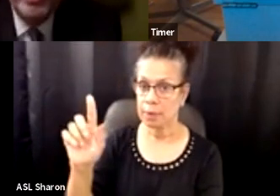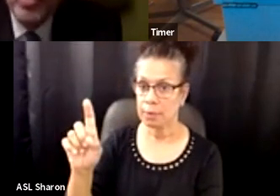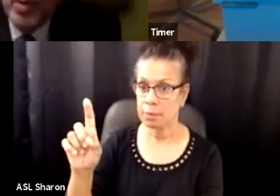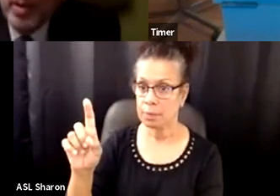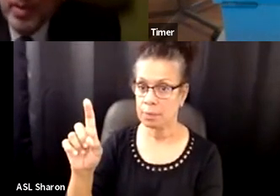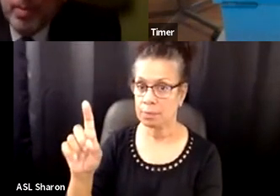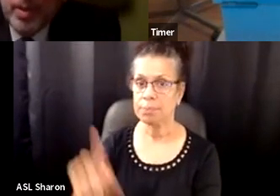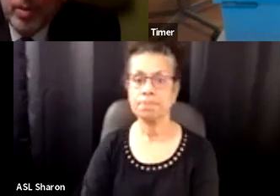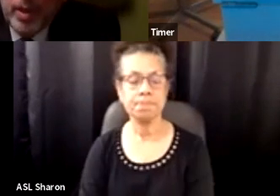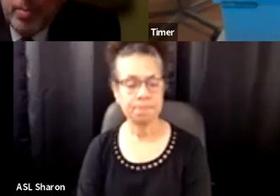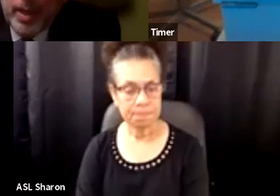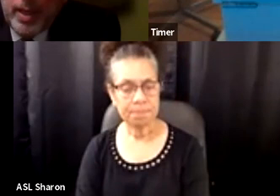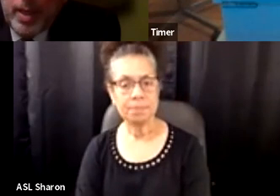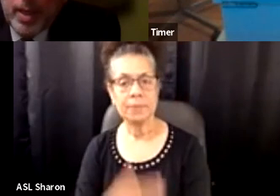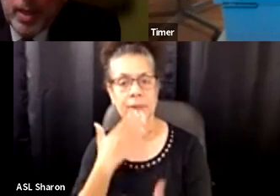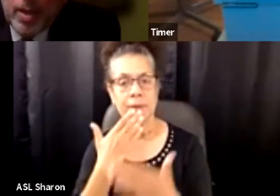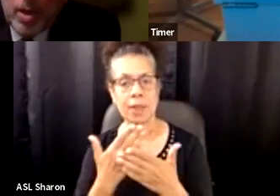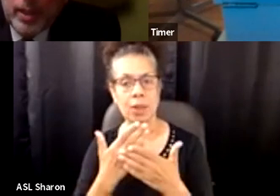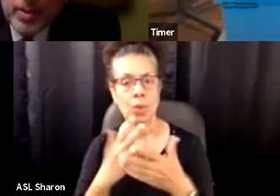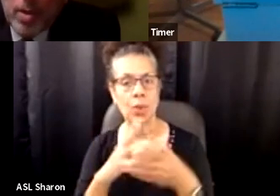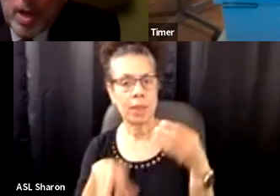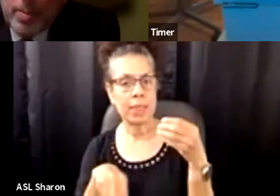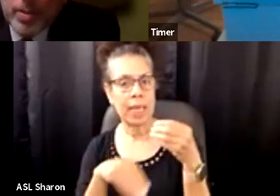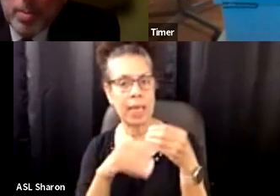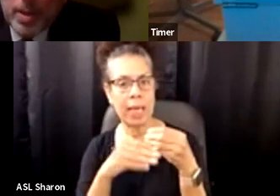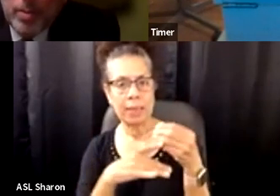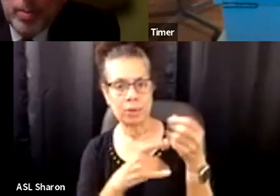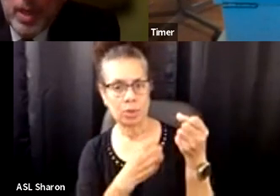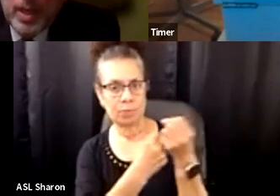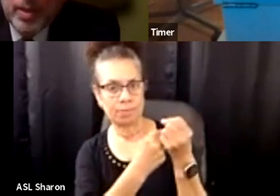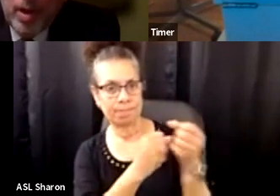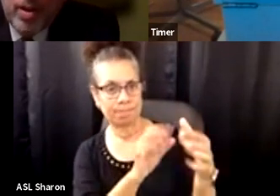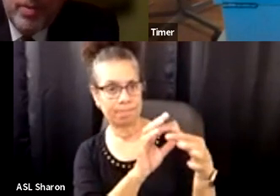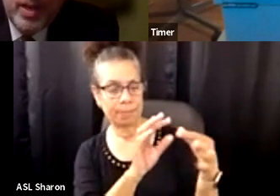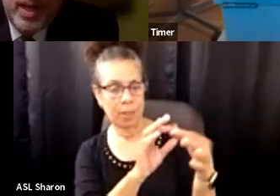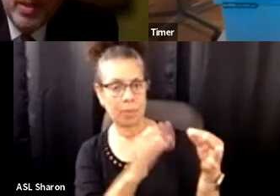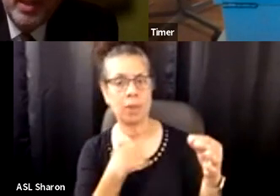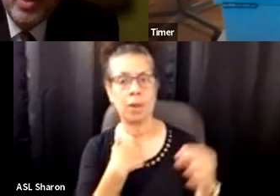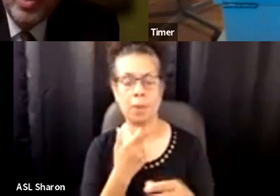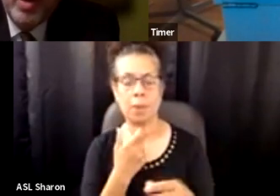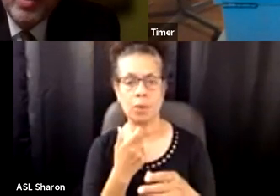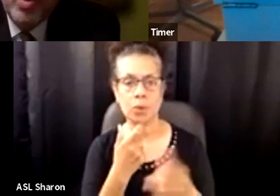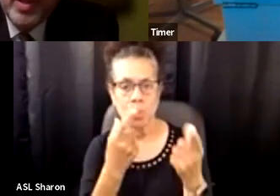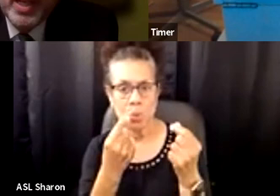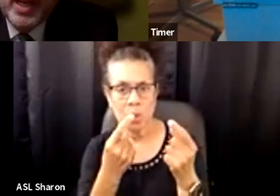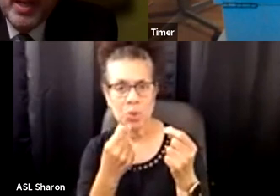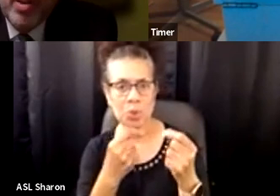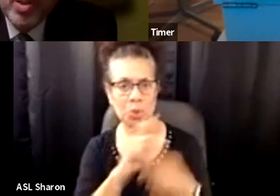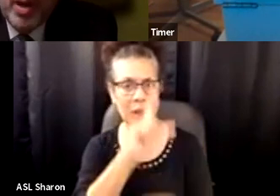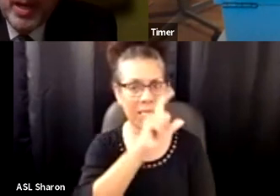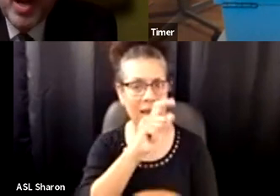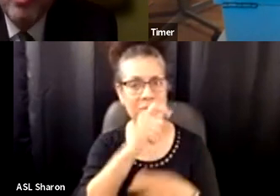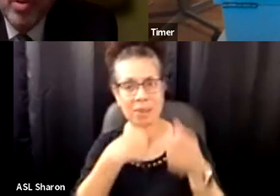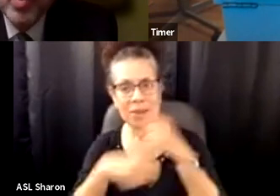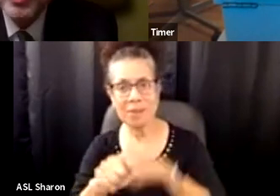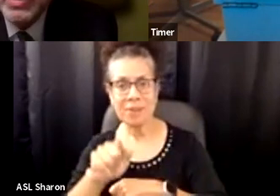thank you i just want to build on my colleagues comments about the trade-off and and the list that you had superintendent i'd